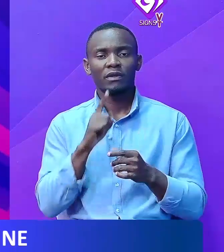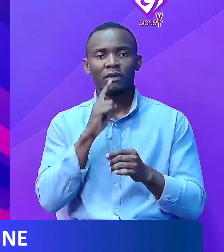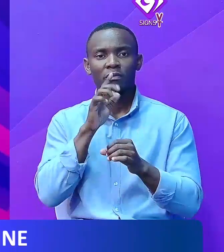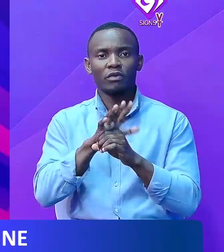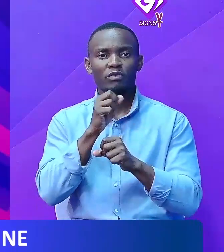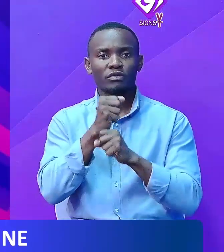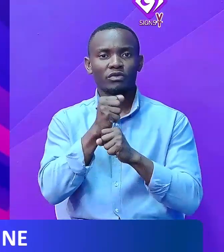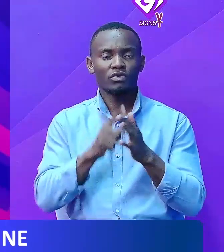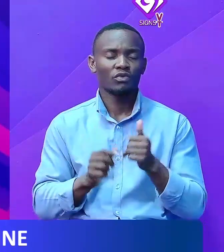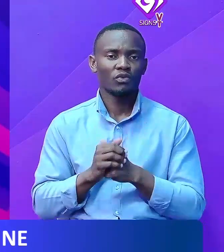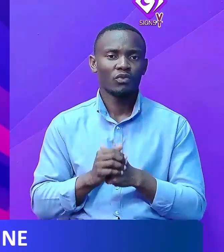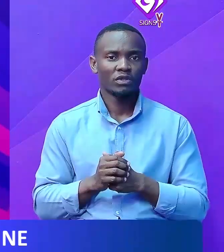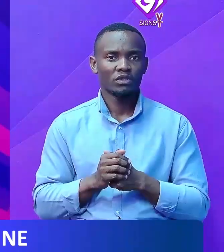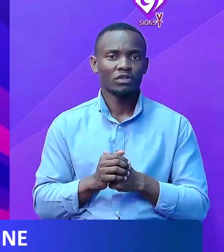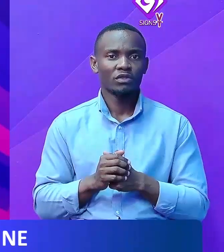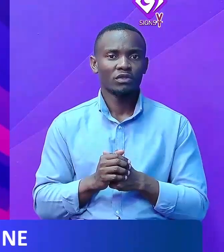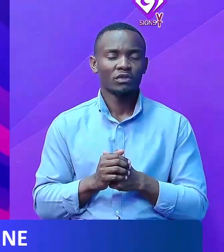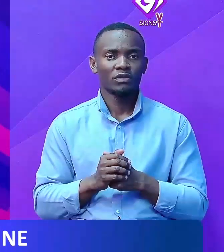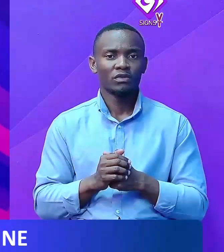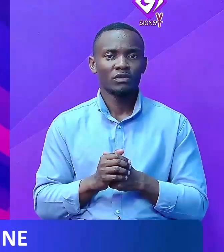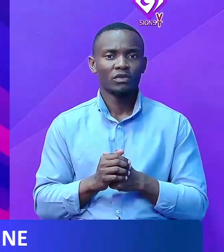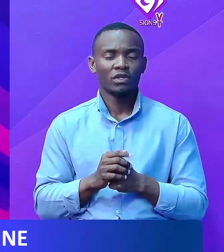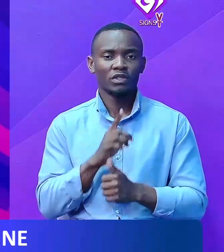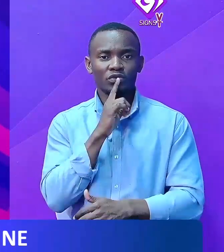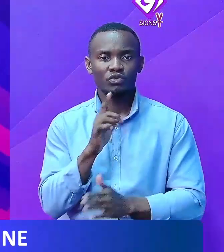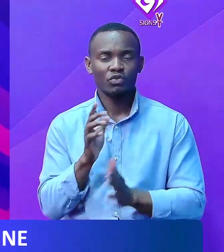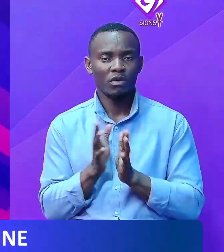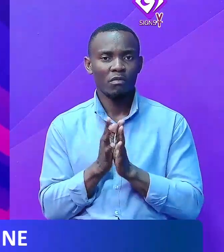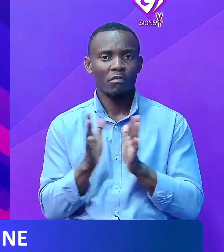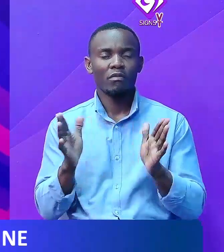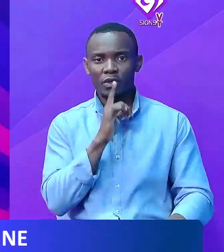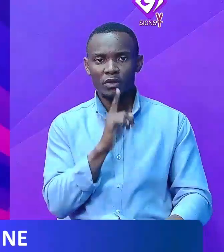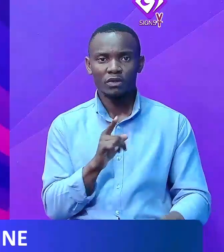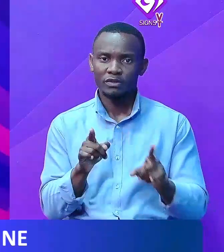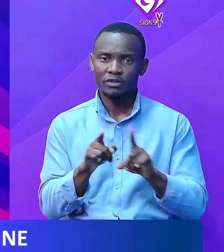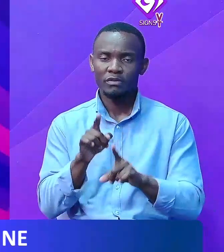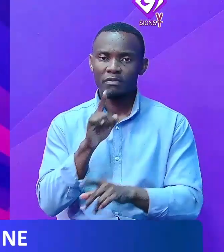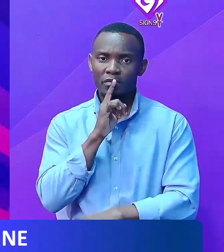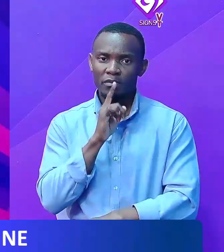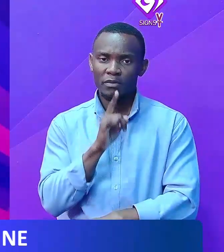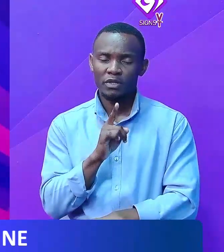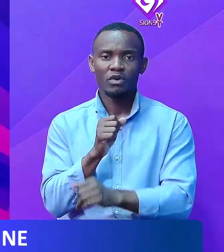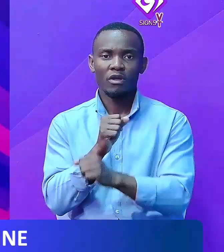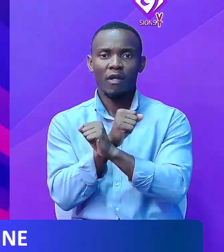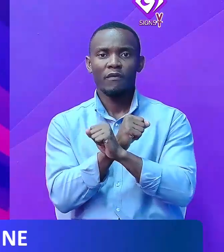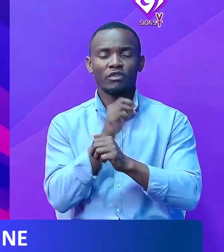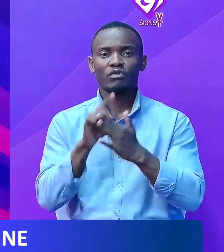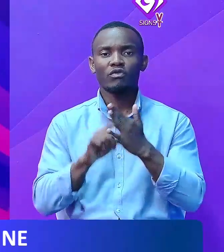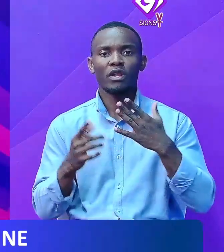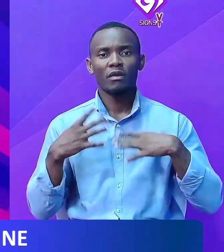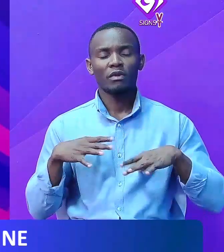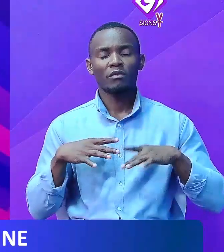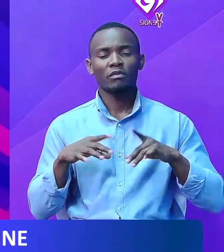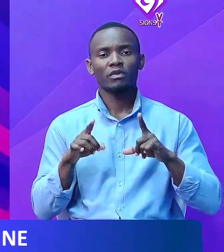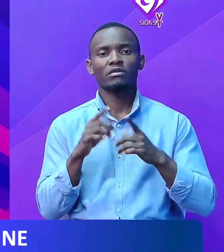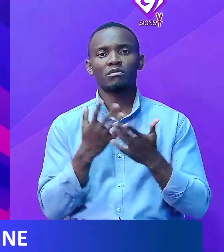to maintain public order and ensure the protection of people and their